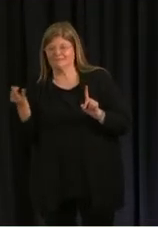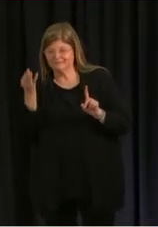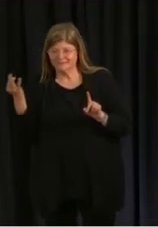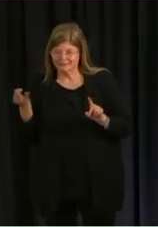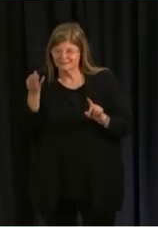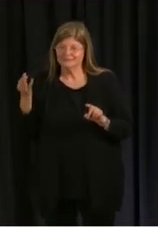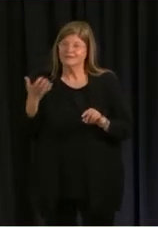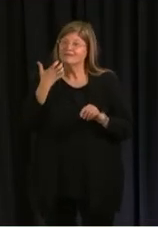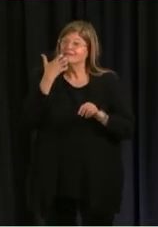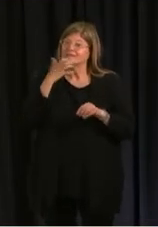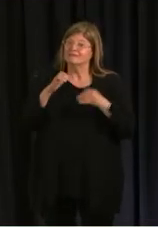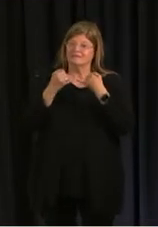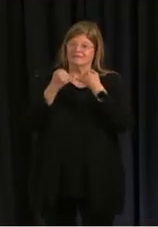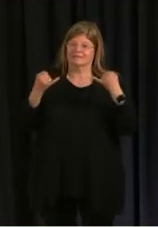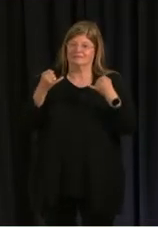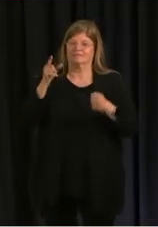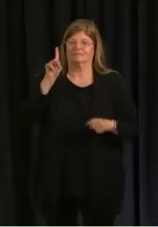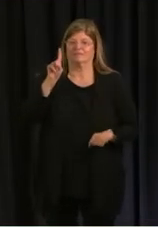at